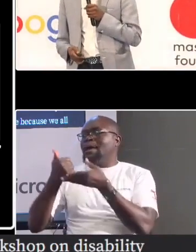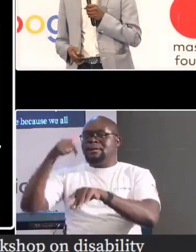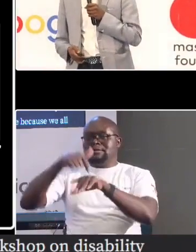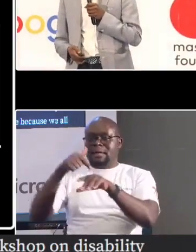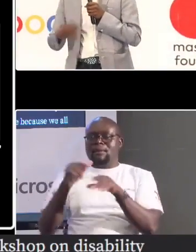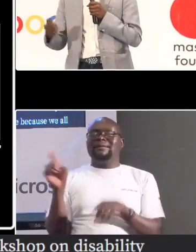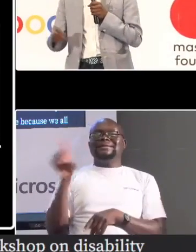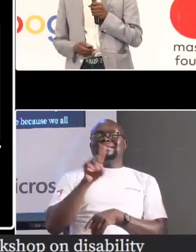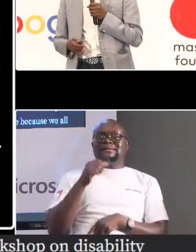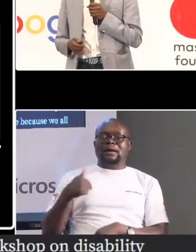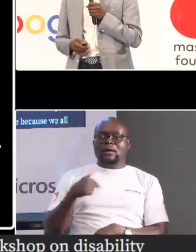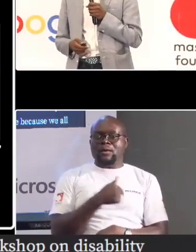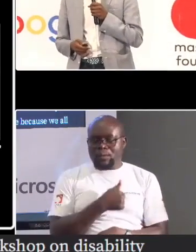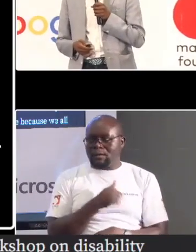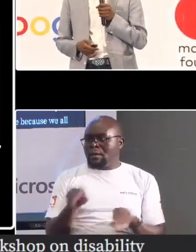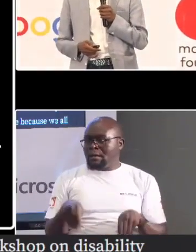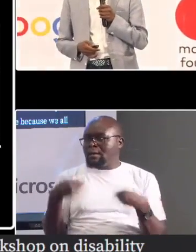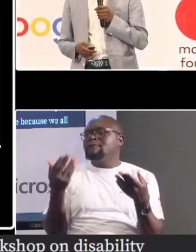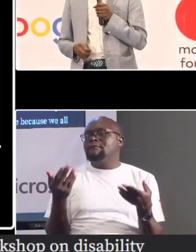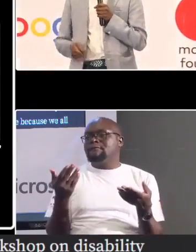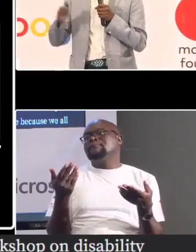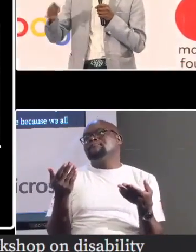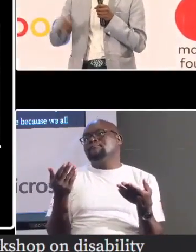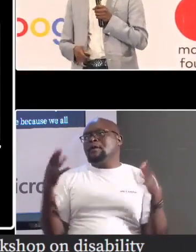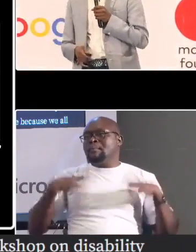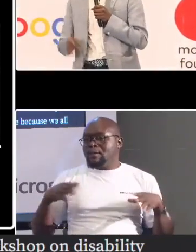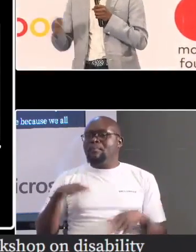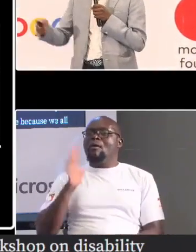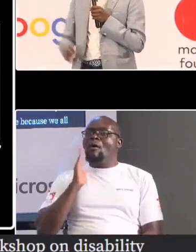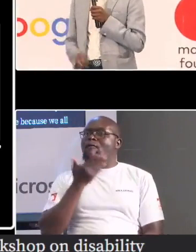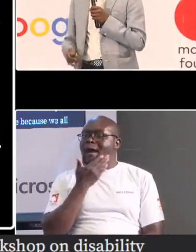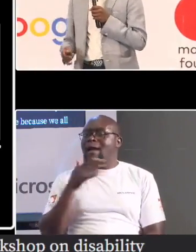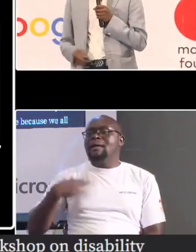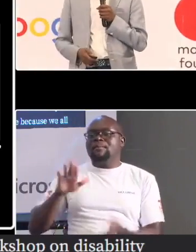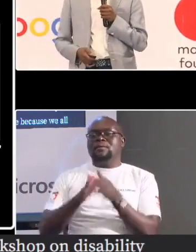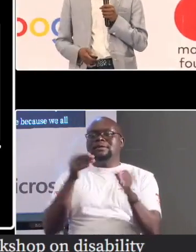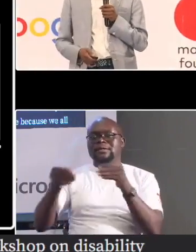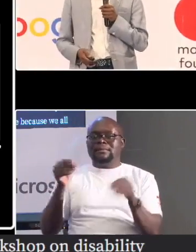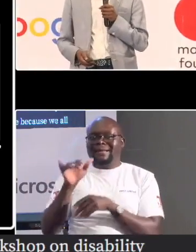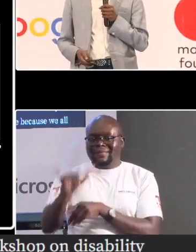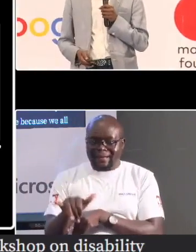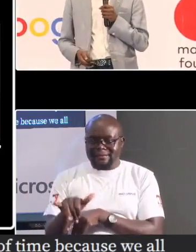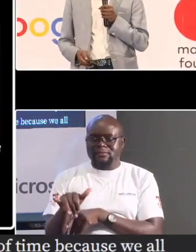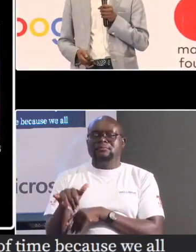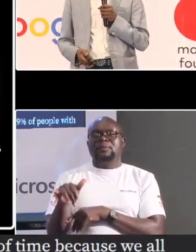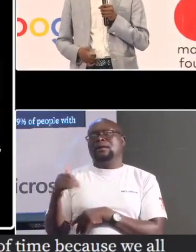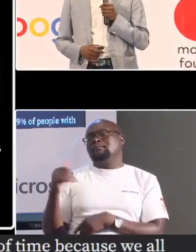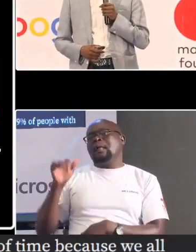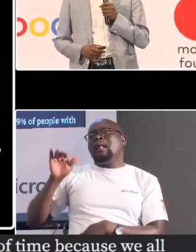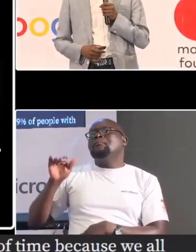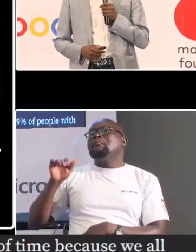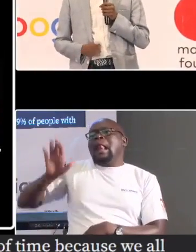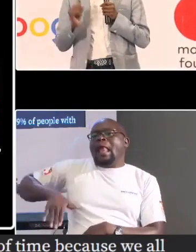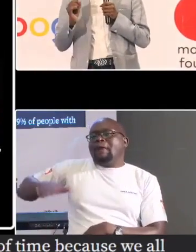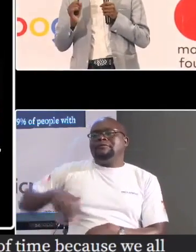disaster. So in the recent Ukraine war, it was people of color and people with disabilities that were really left behind.